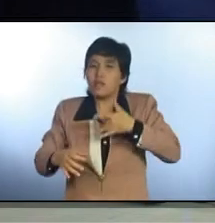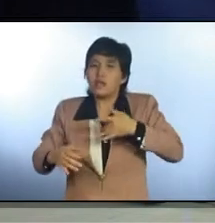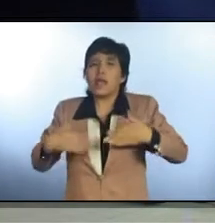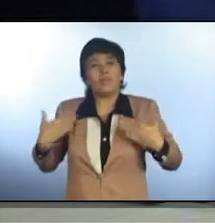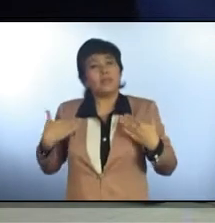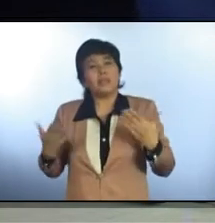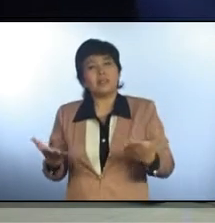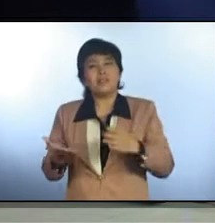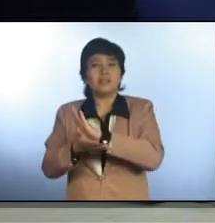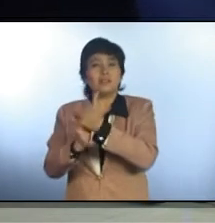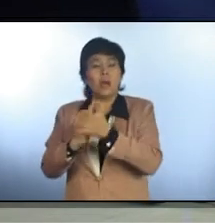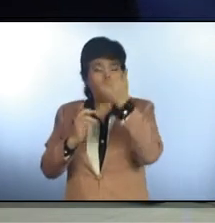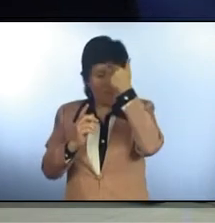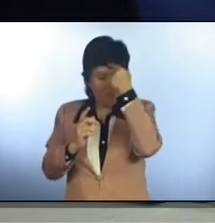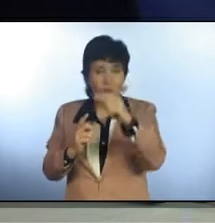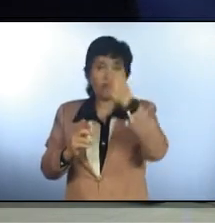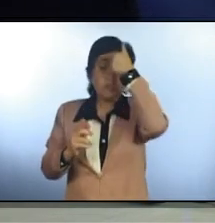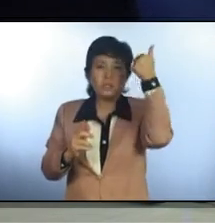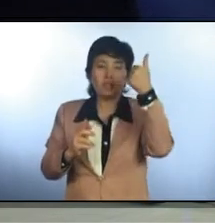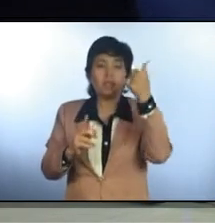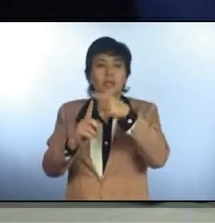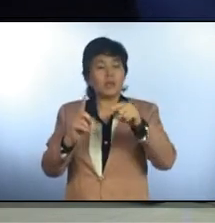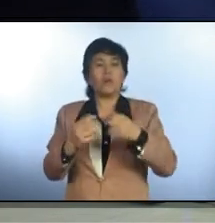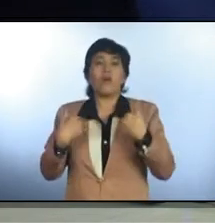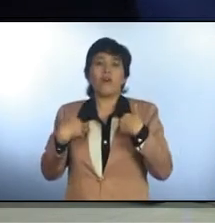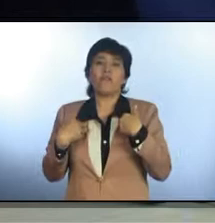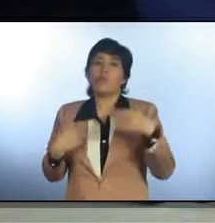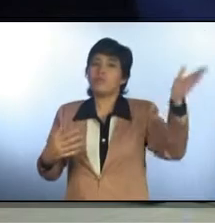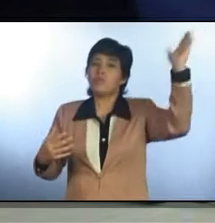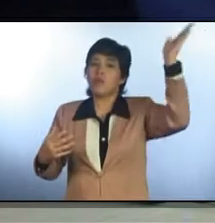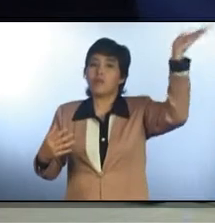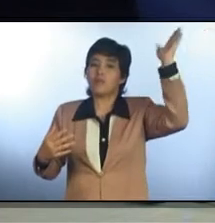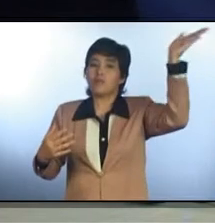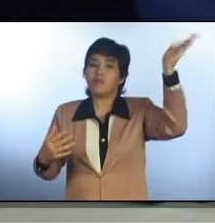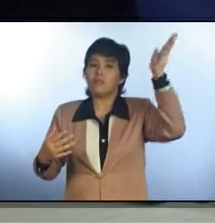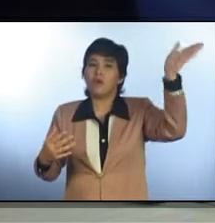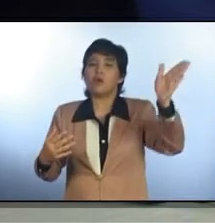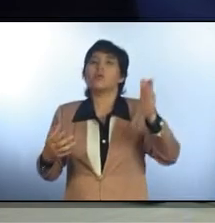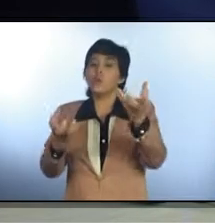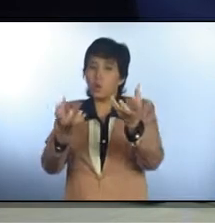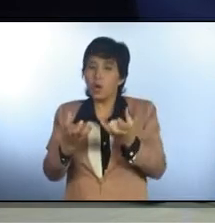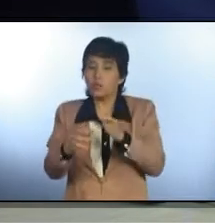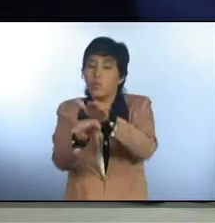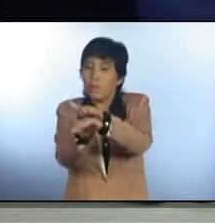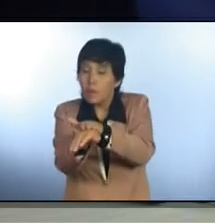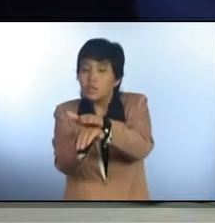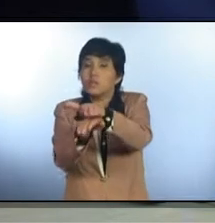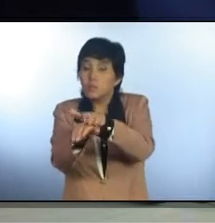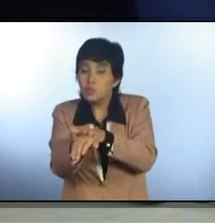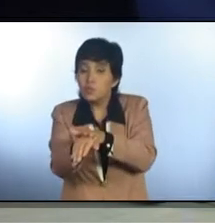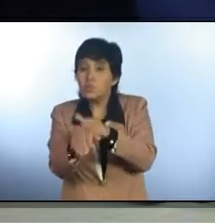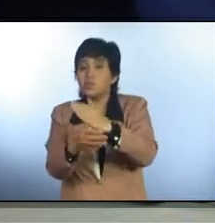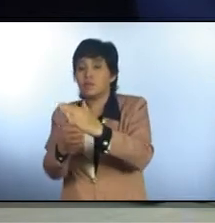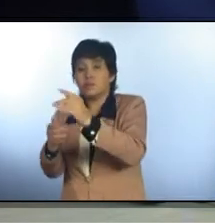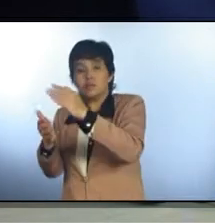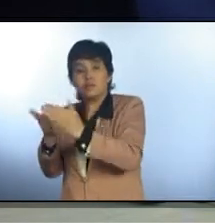happiness, yeah? Now, for reasons, when you have a talk or when you have a seminar, when you want to persuade someone, you've